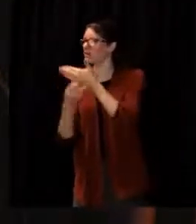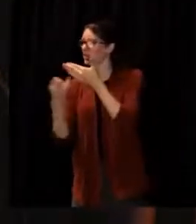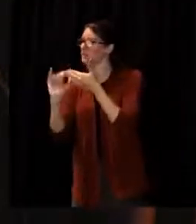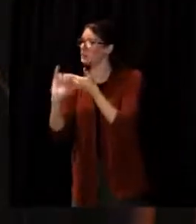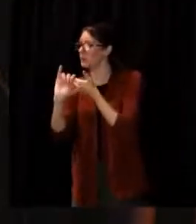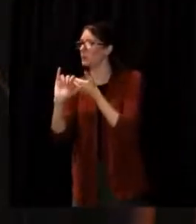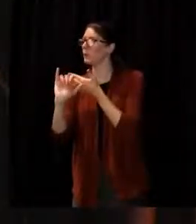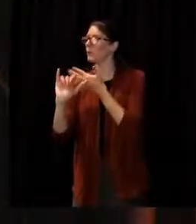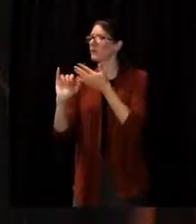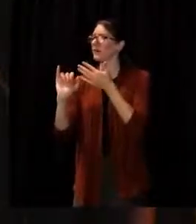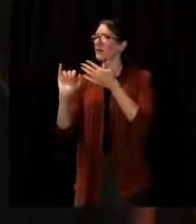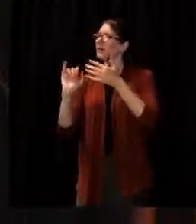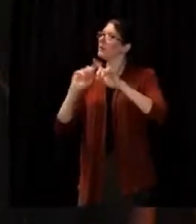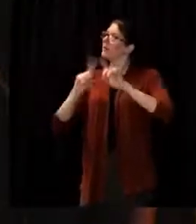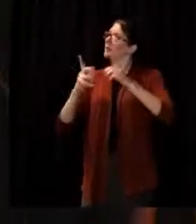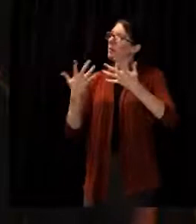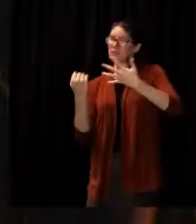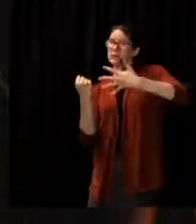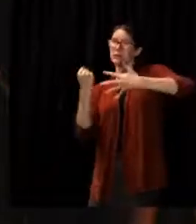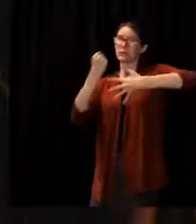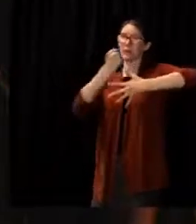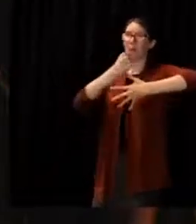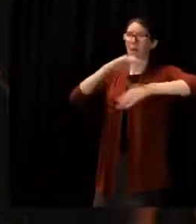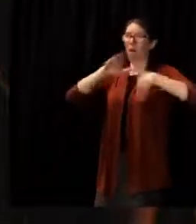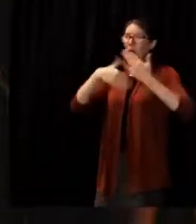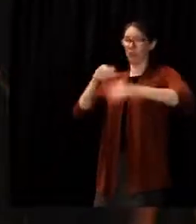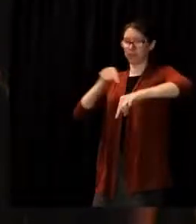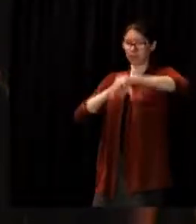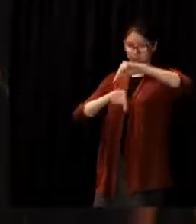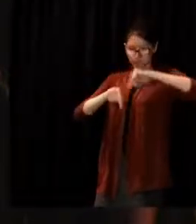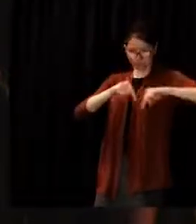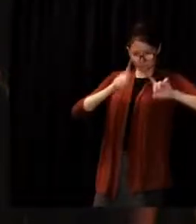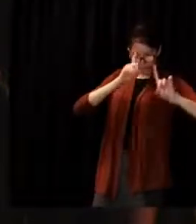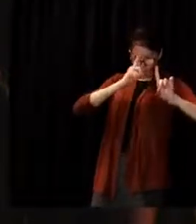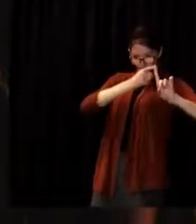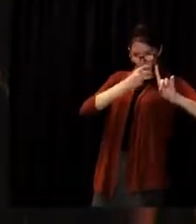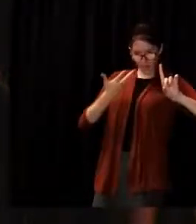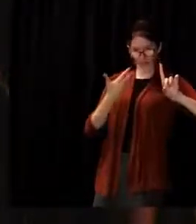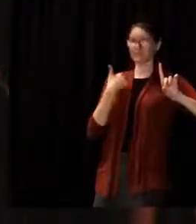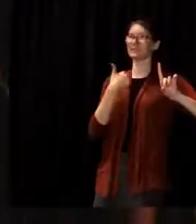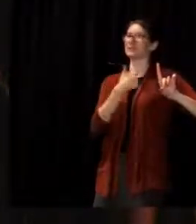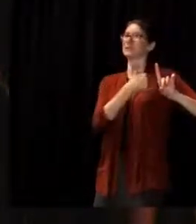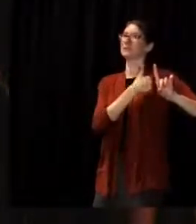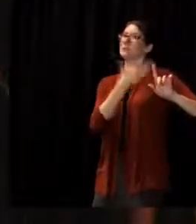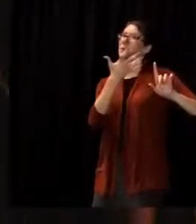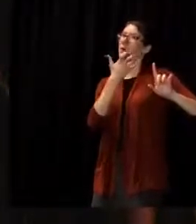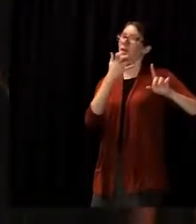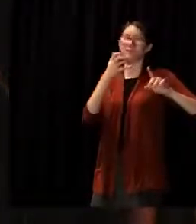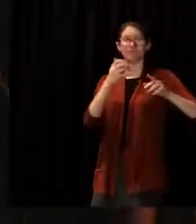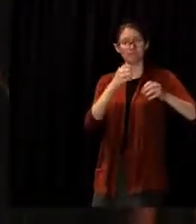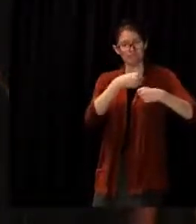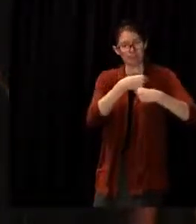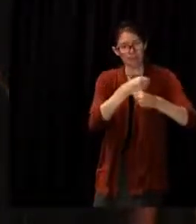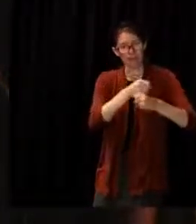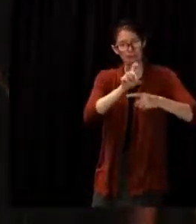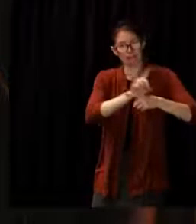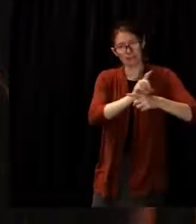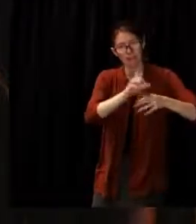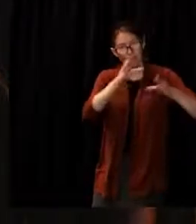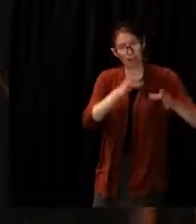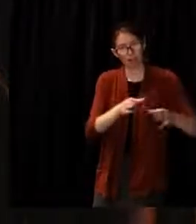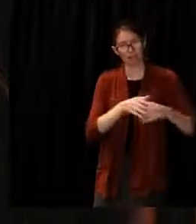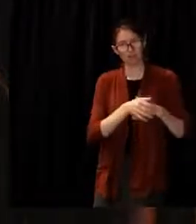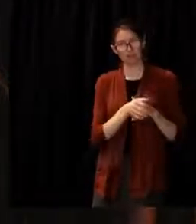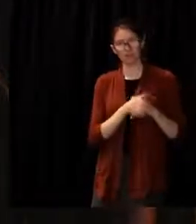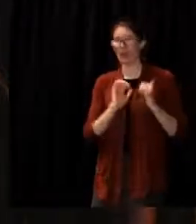the way, but we want to be able to trace all of that we're doing back to, are we ultimately making disciples? And how can we trace